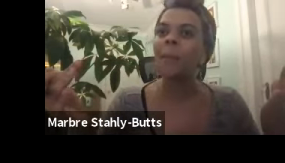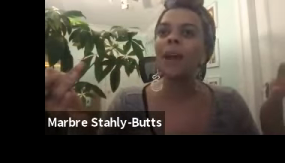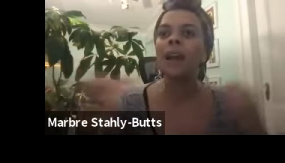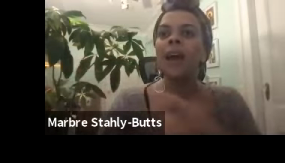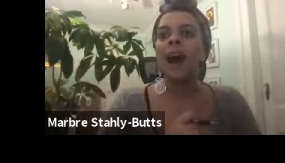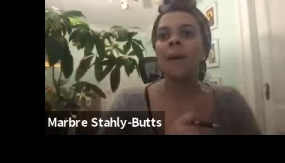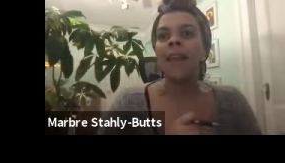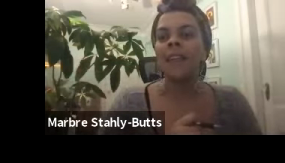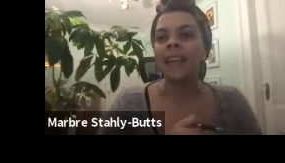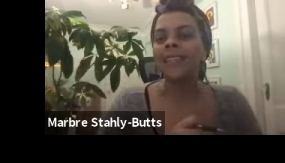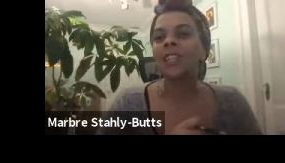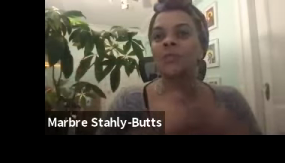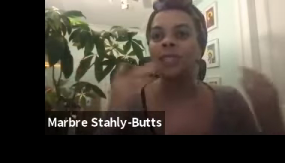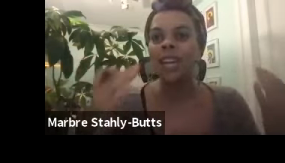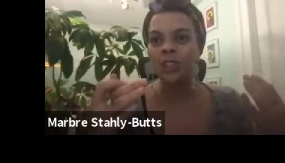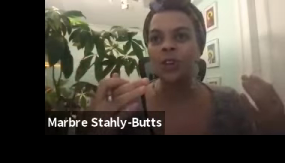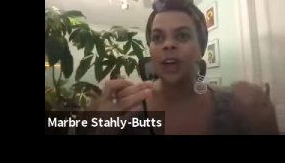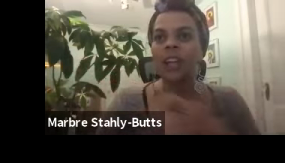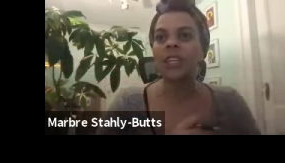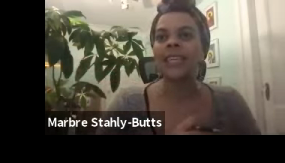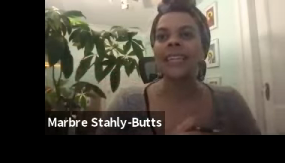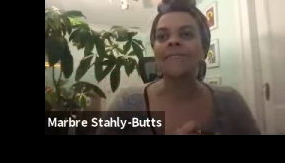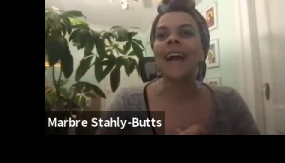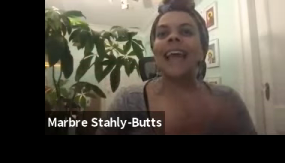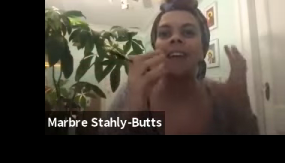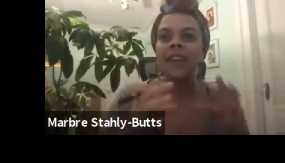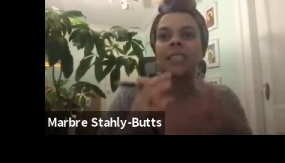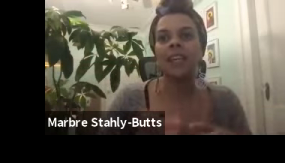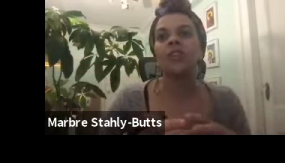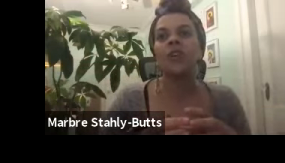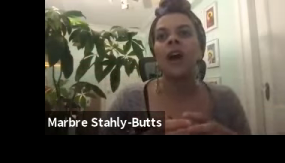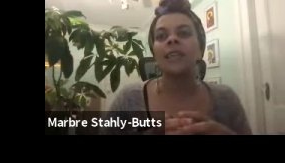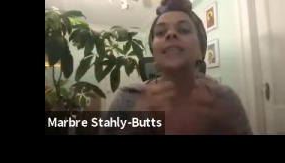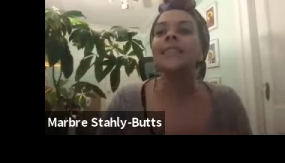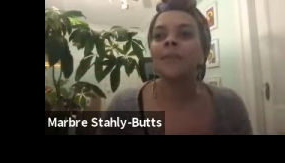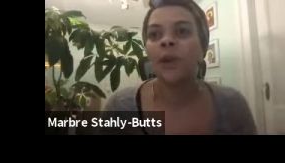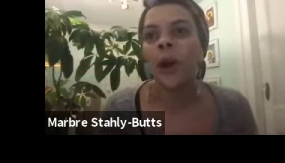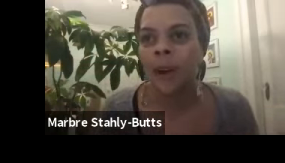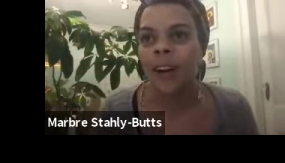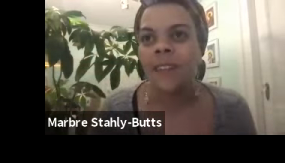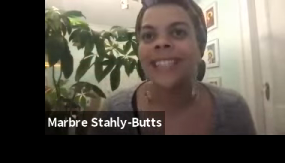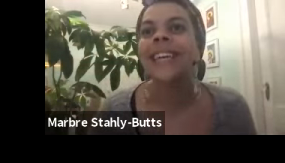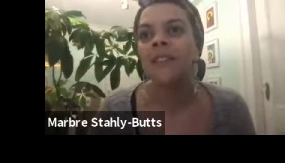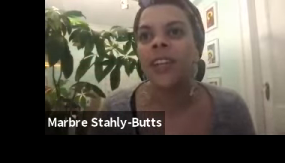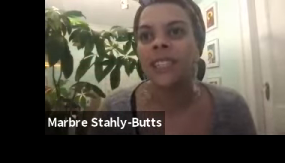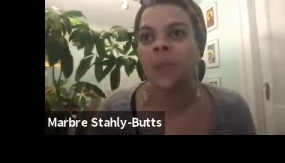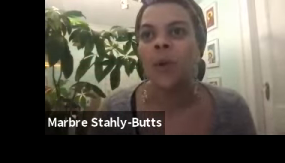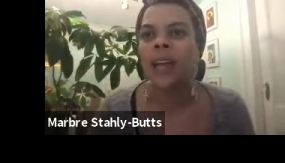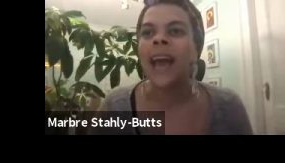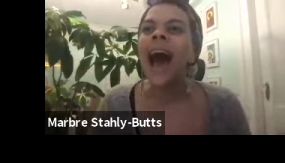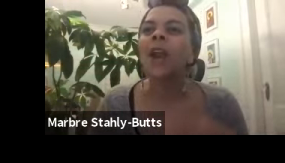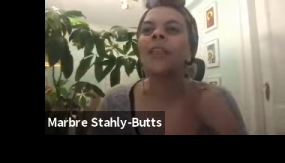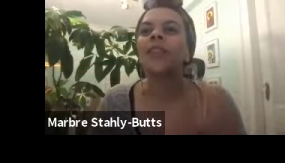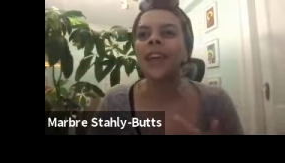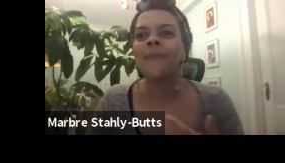years phenomenon, that it's not just presidential elections. It's in fact every single system that we are part of is governed in some